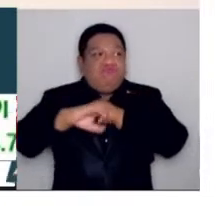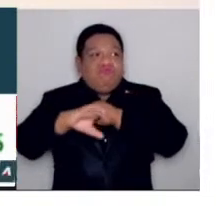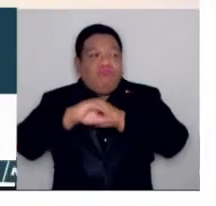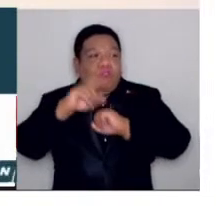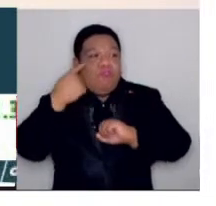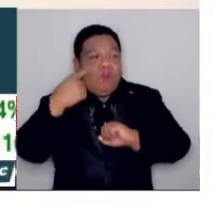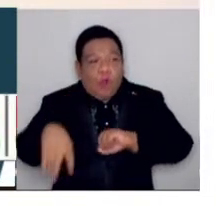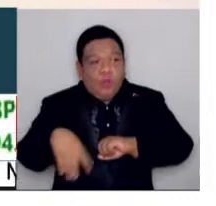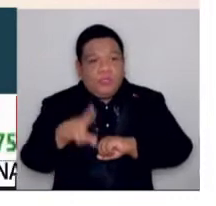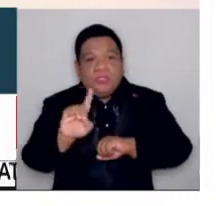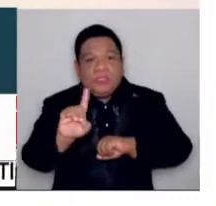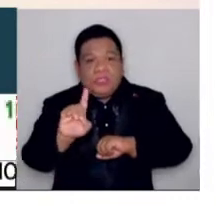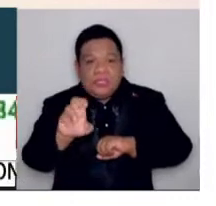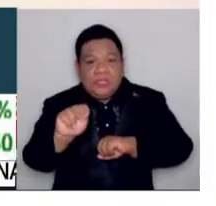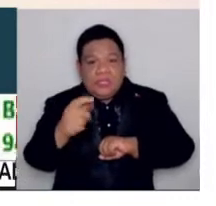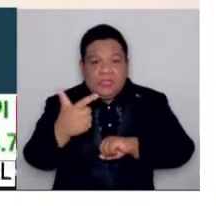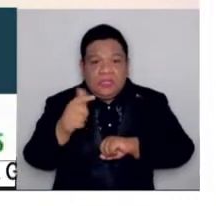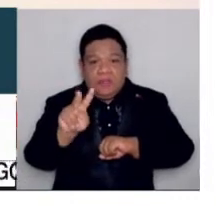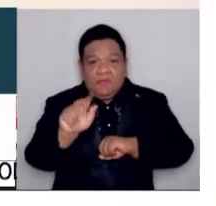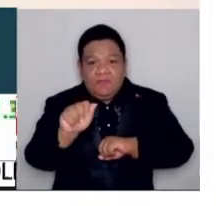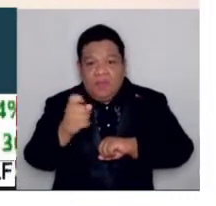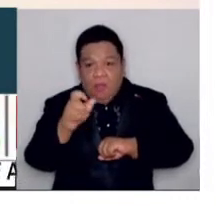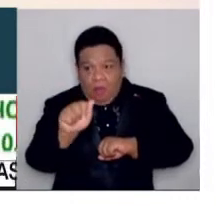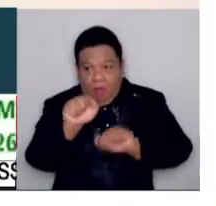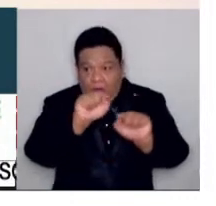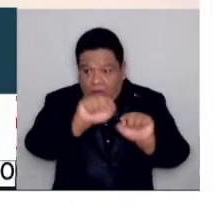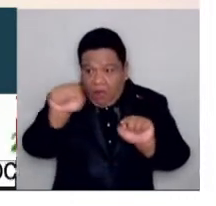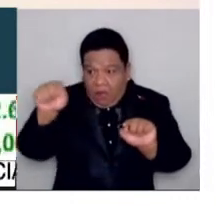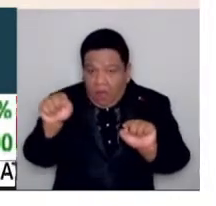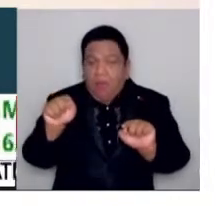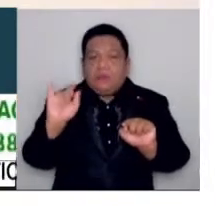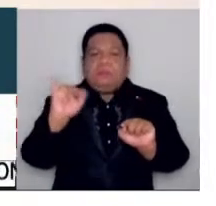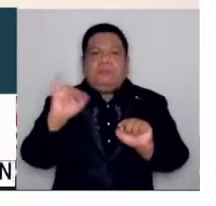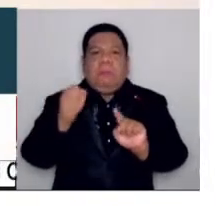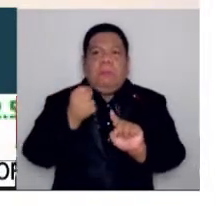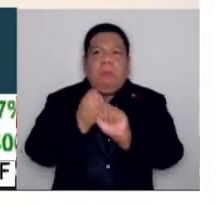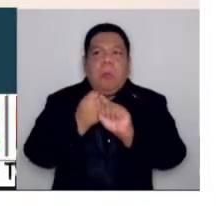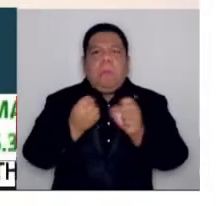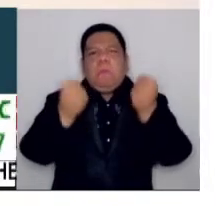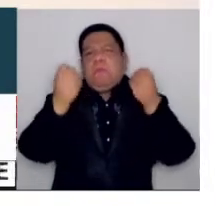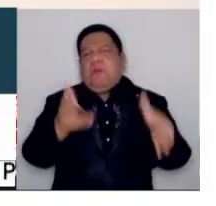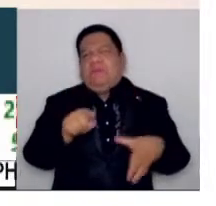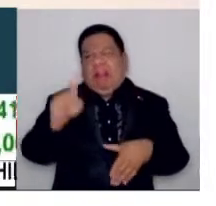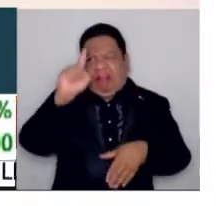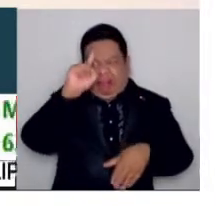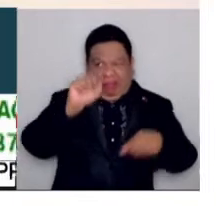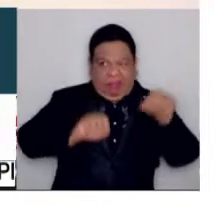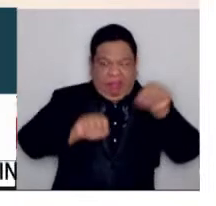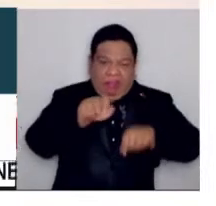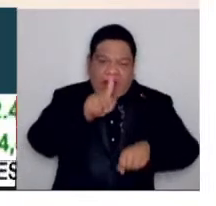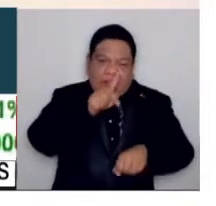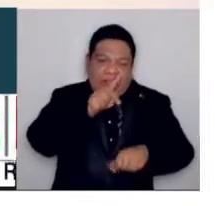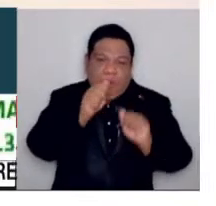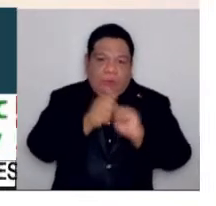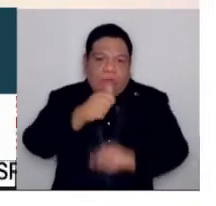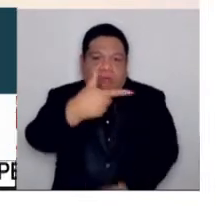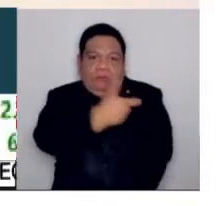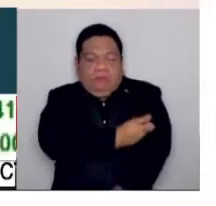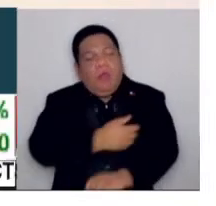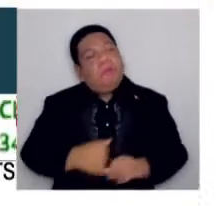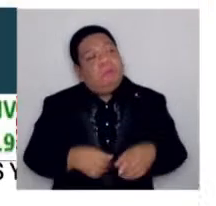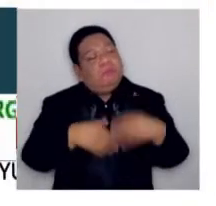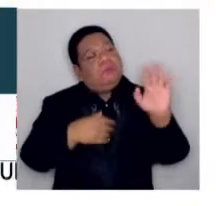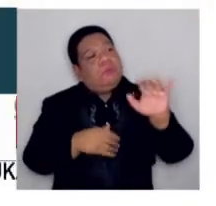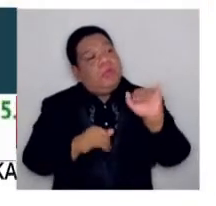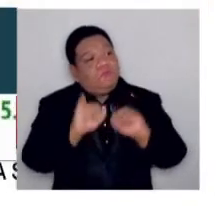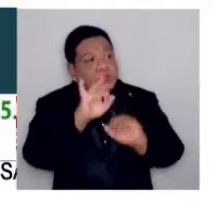were vaccinated, dito din namin nakikita yung mas maraming hindi nagpapabakuna. And that's why... So, halimbawa, when we talk